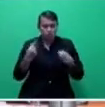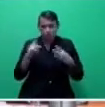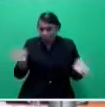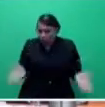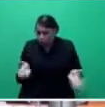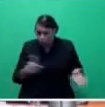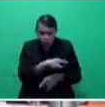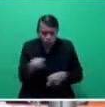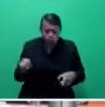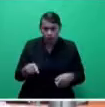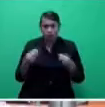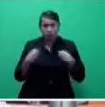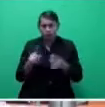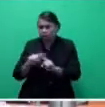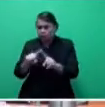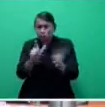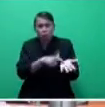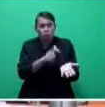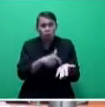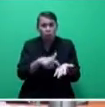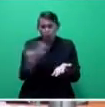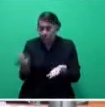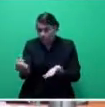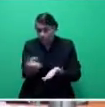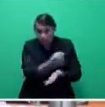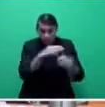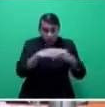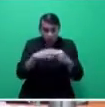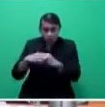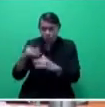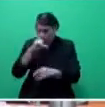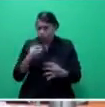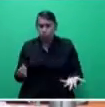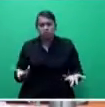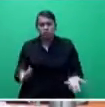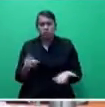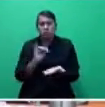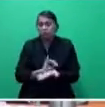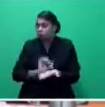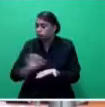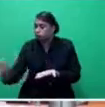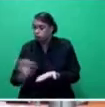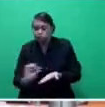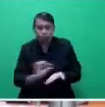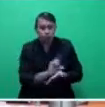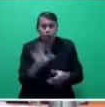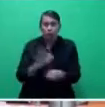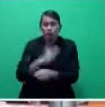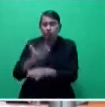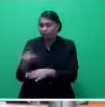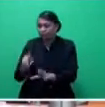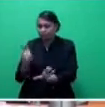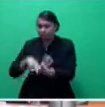an uptake on those liquid funds that are available. They can do the investments, create the jobs, and one of the areas that we think